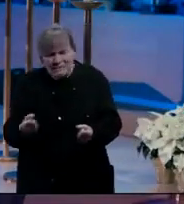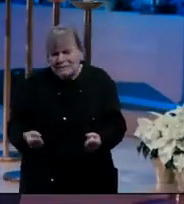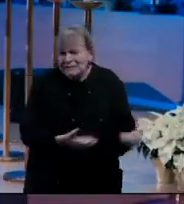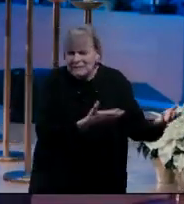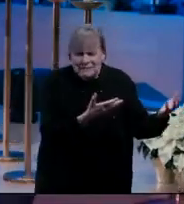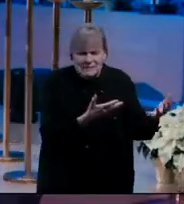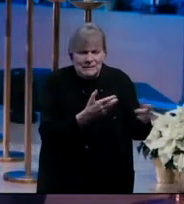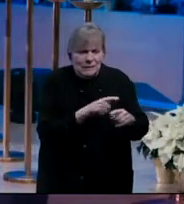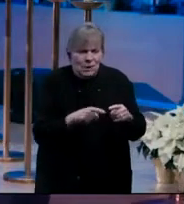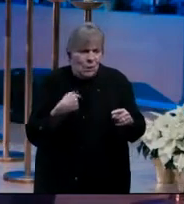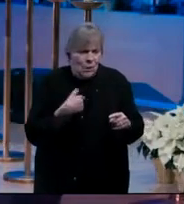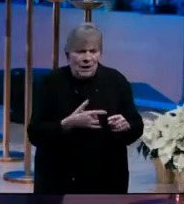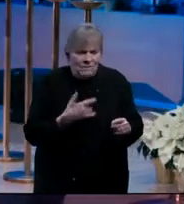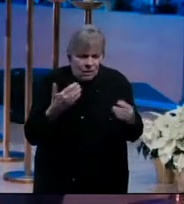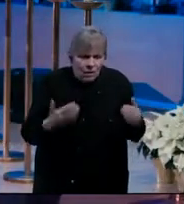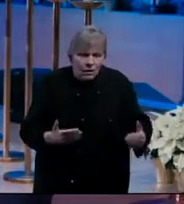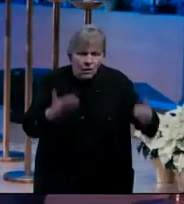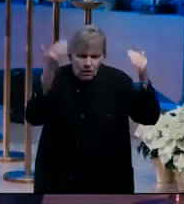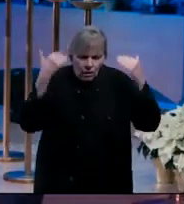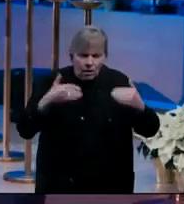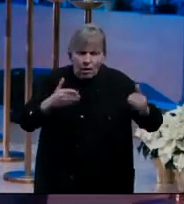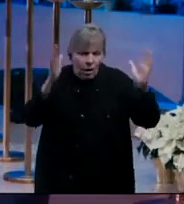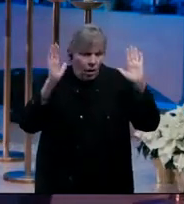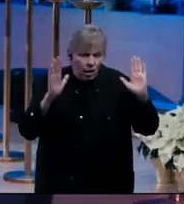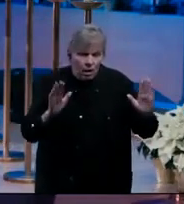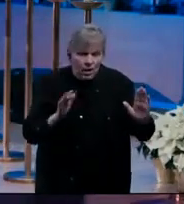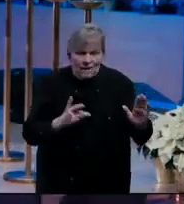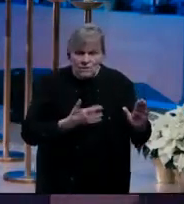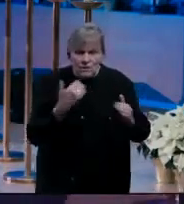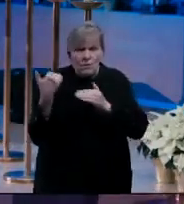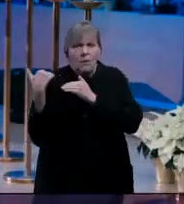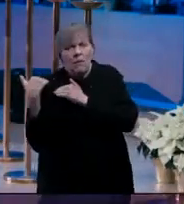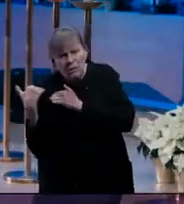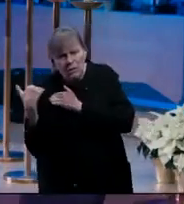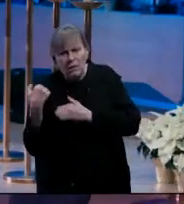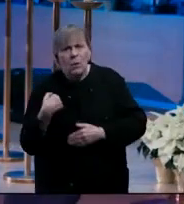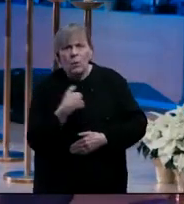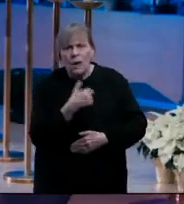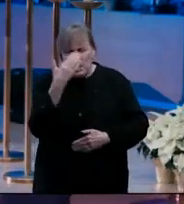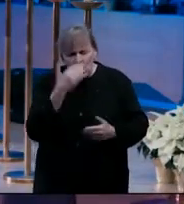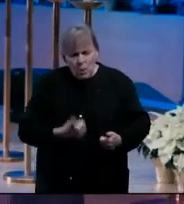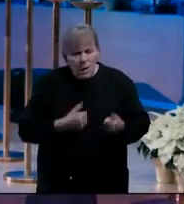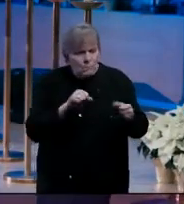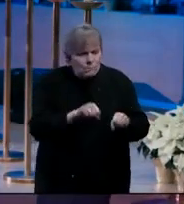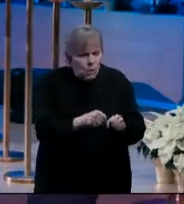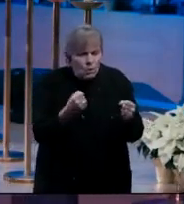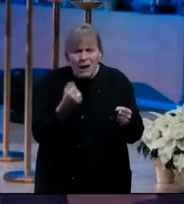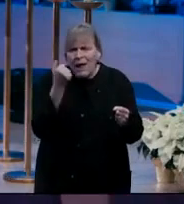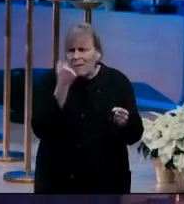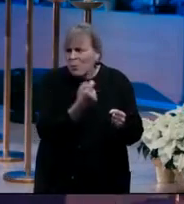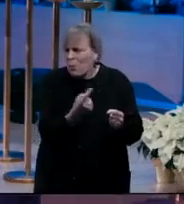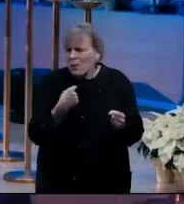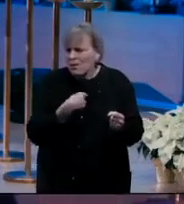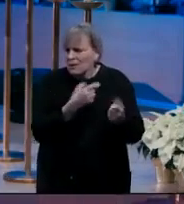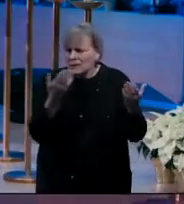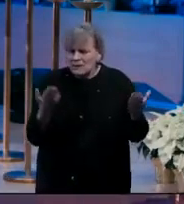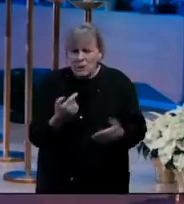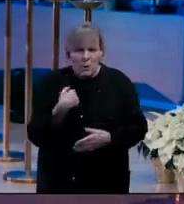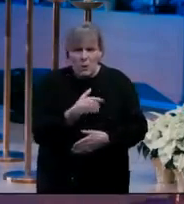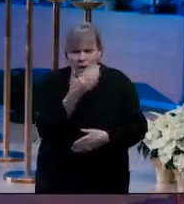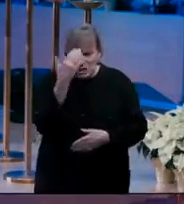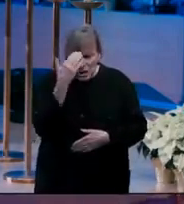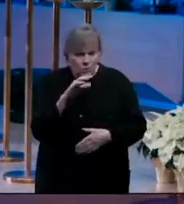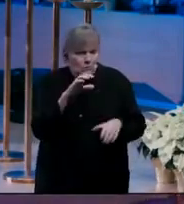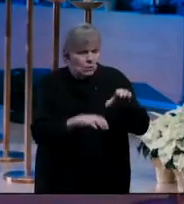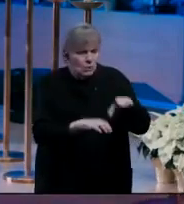the way we're buried by it again and again, and it's heavy. And we know our lives are broken. We all do, every one of us in here. And we try to